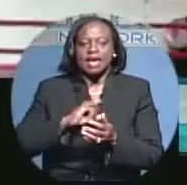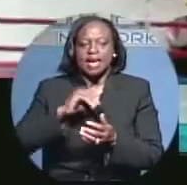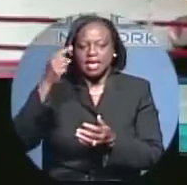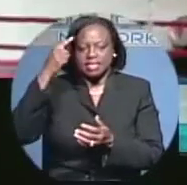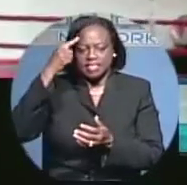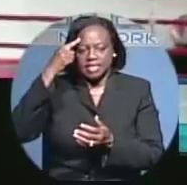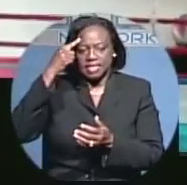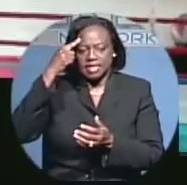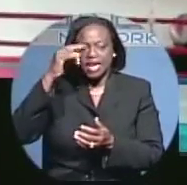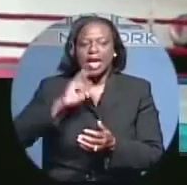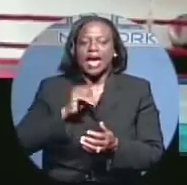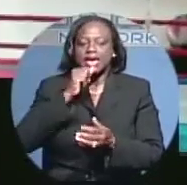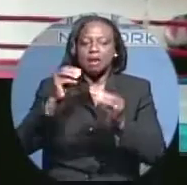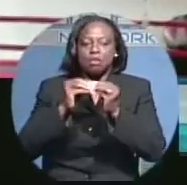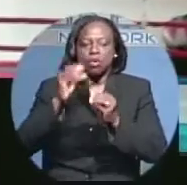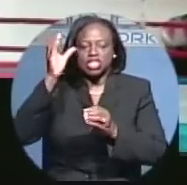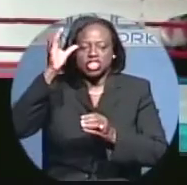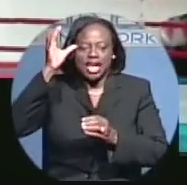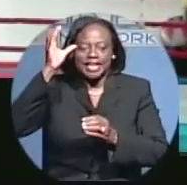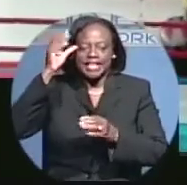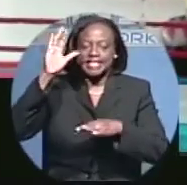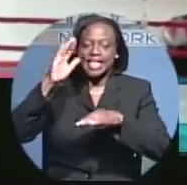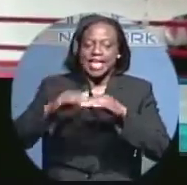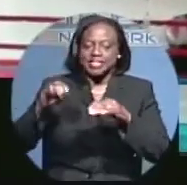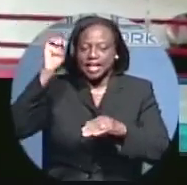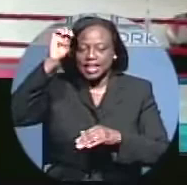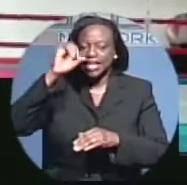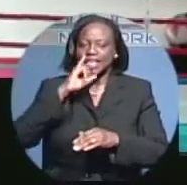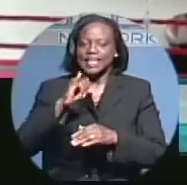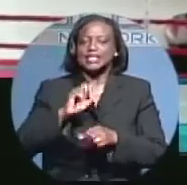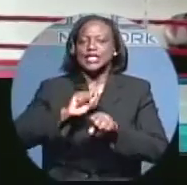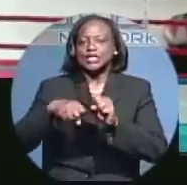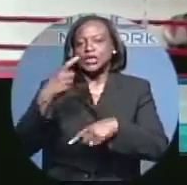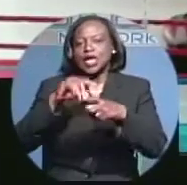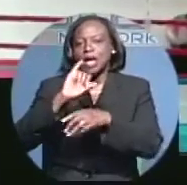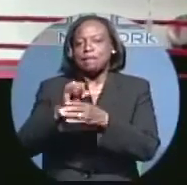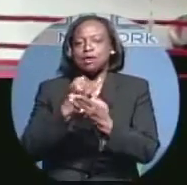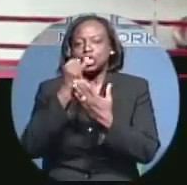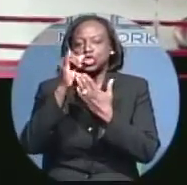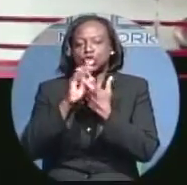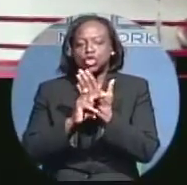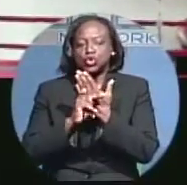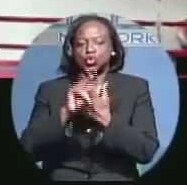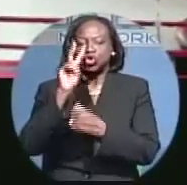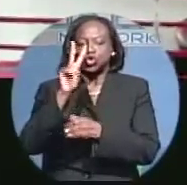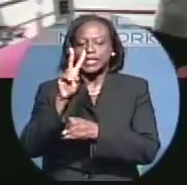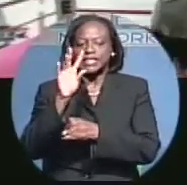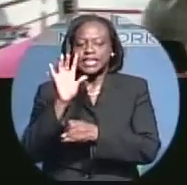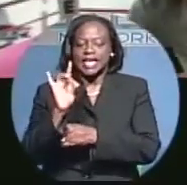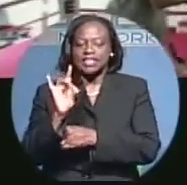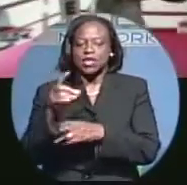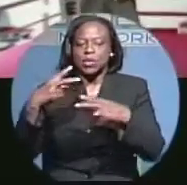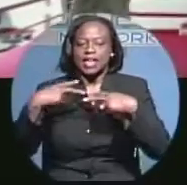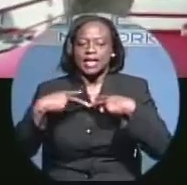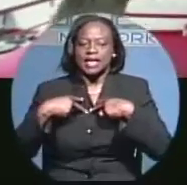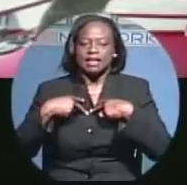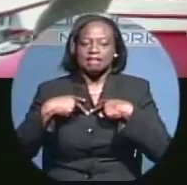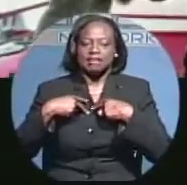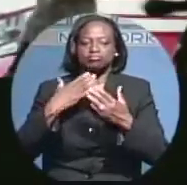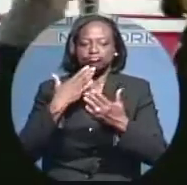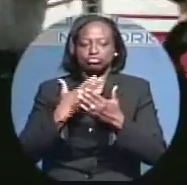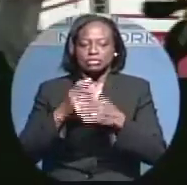I'm more Chinese than he is, so come June 28th, we're gonna have a rumble in